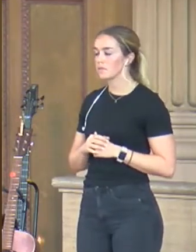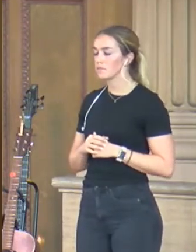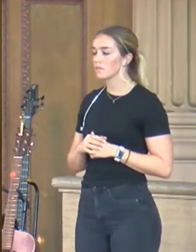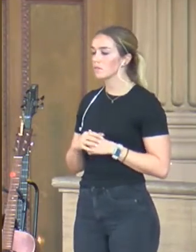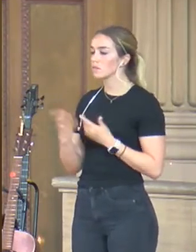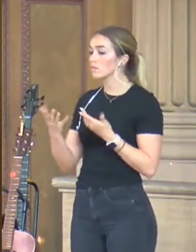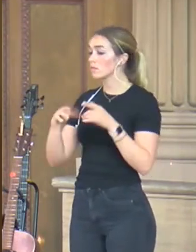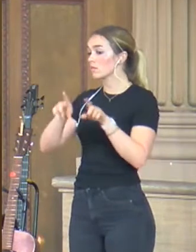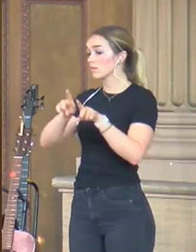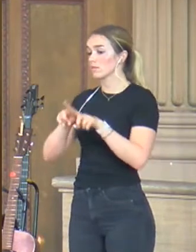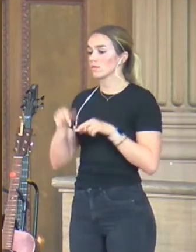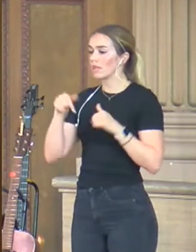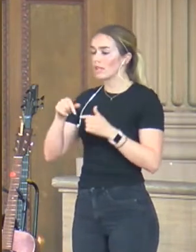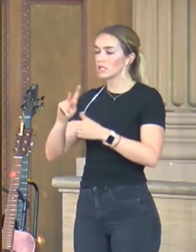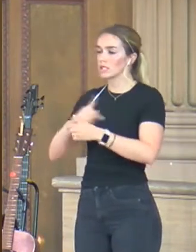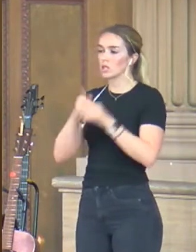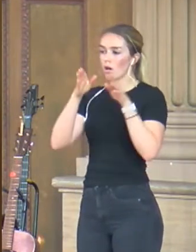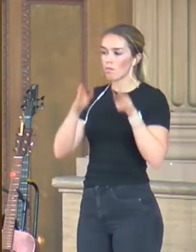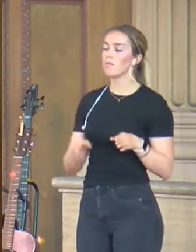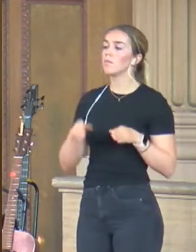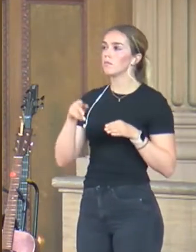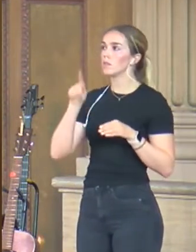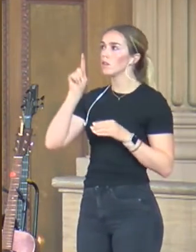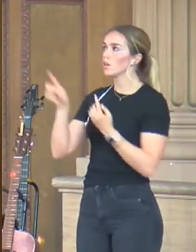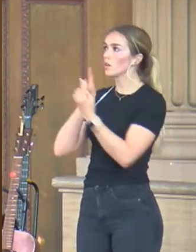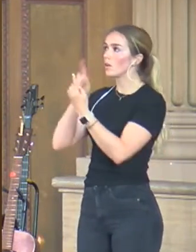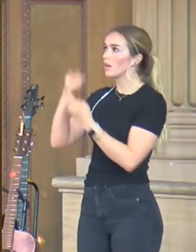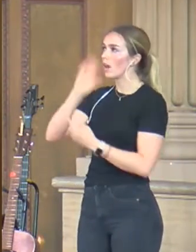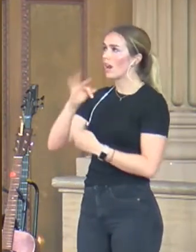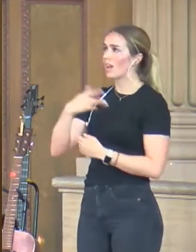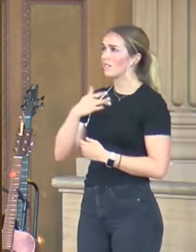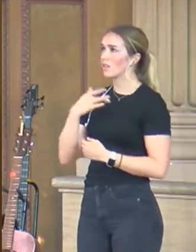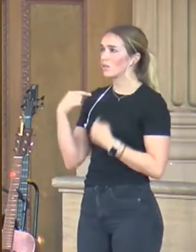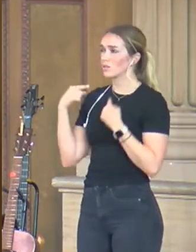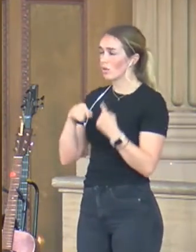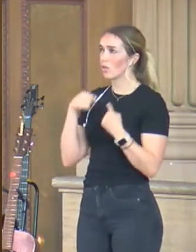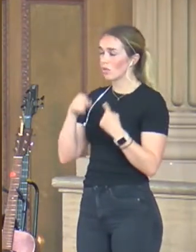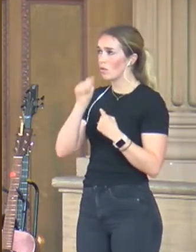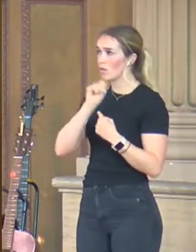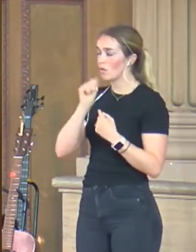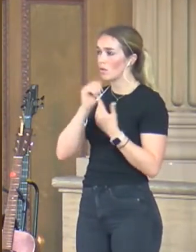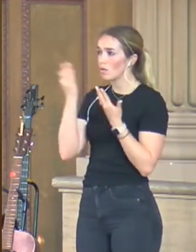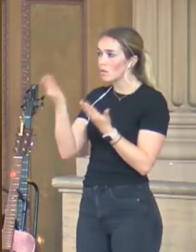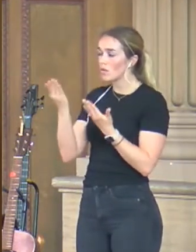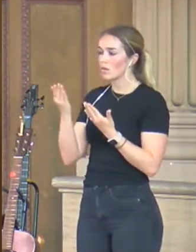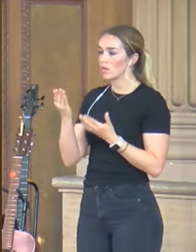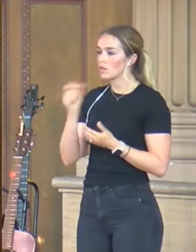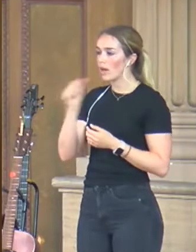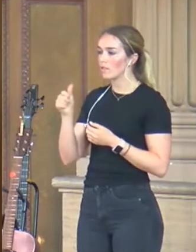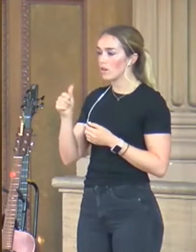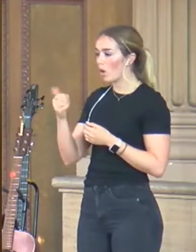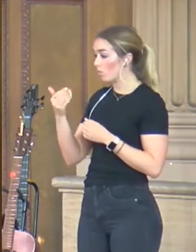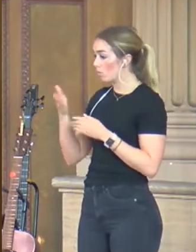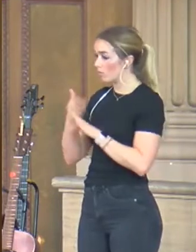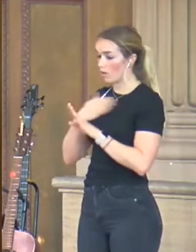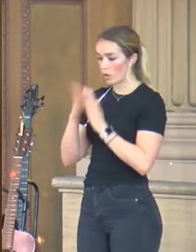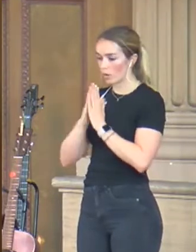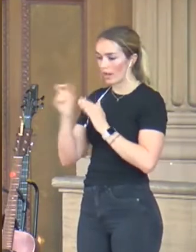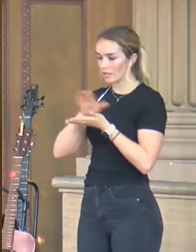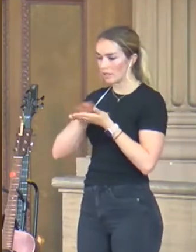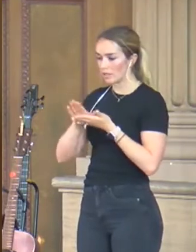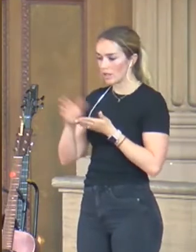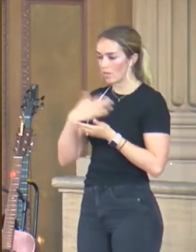And also because this psalmist is coming to God when he feels like this. We're showing that we don't have to clean ourselves up first before